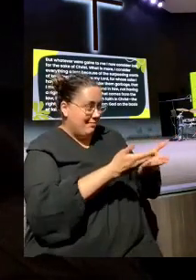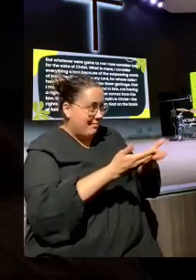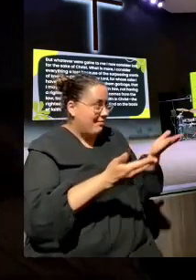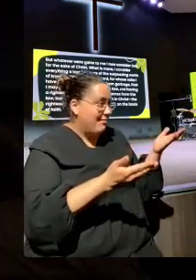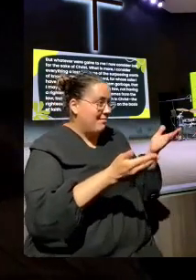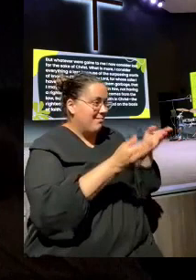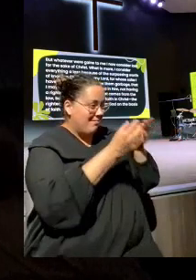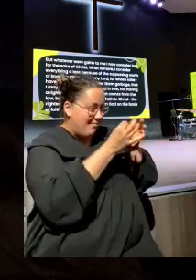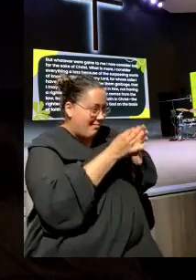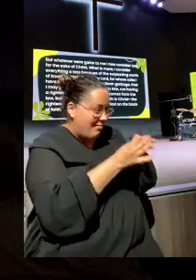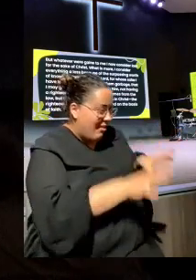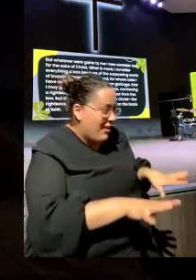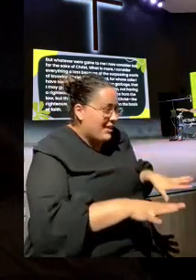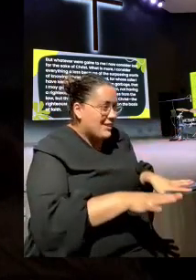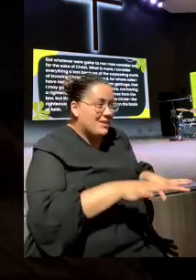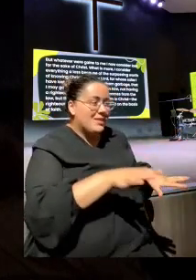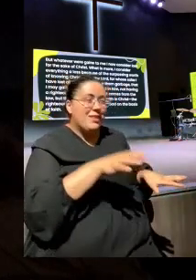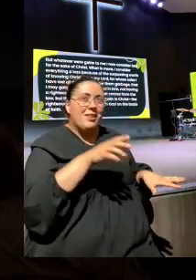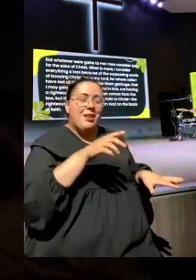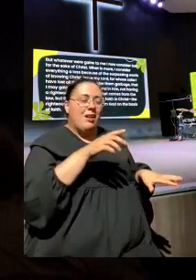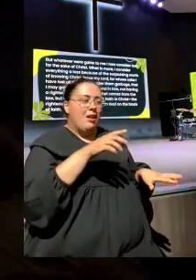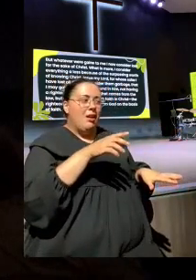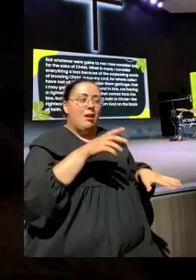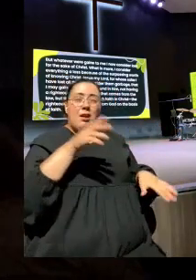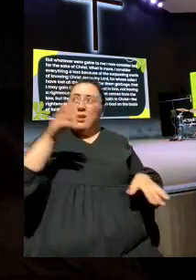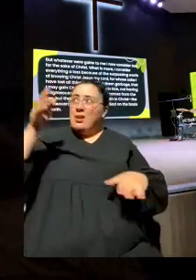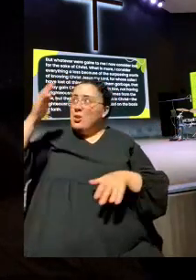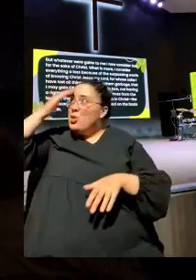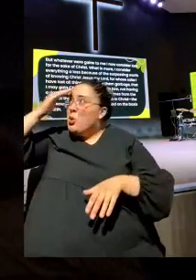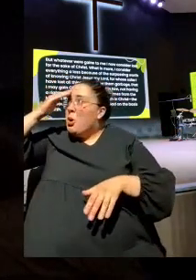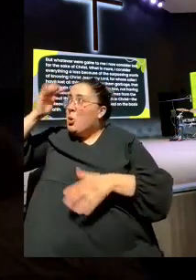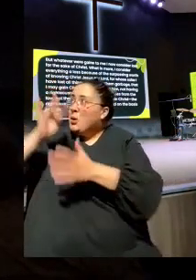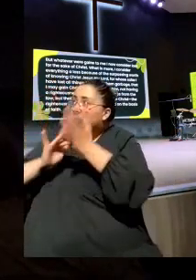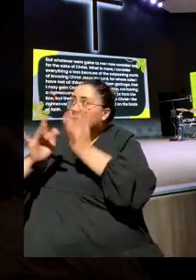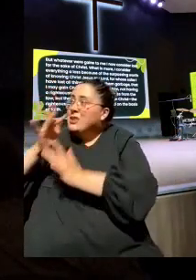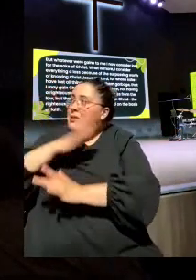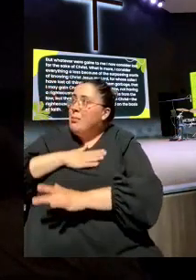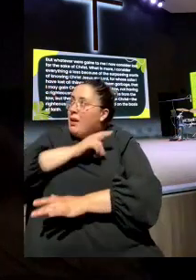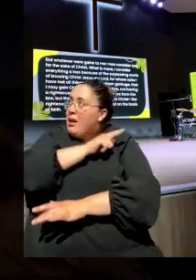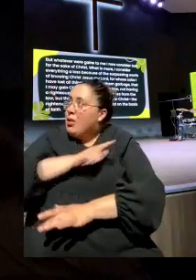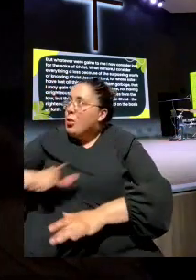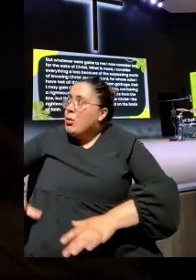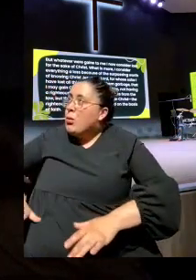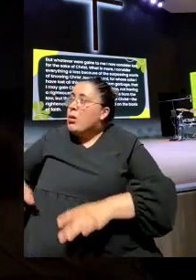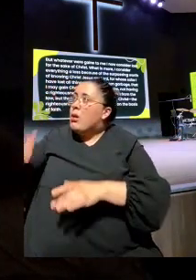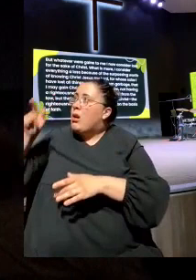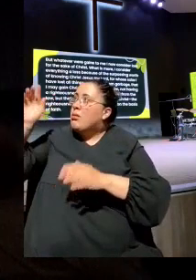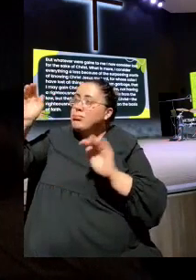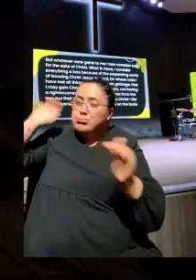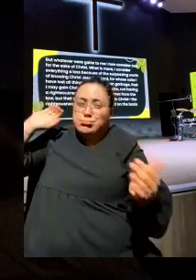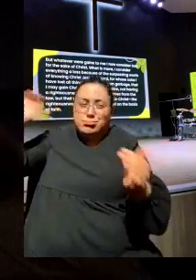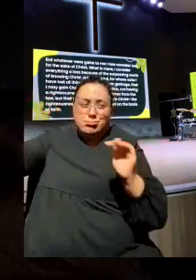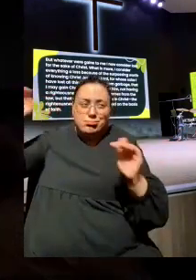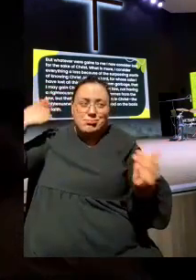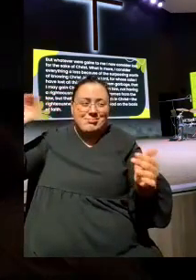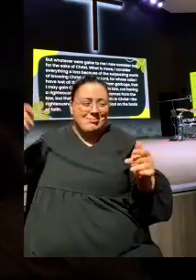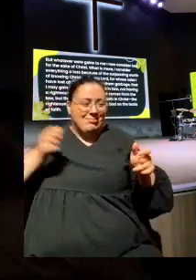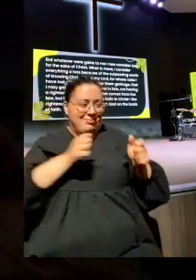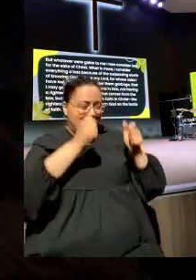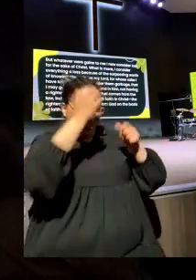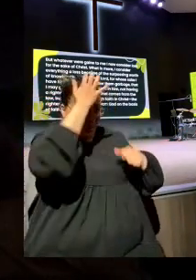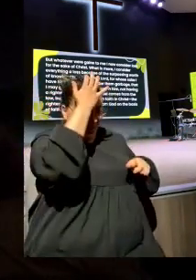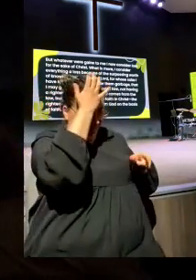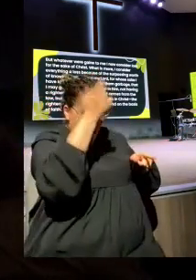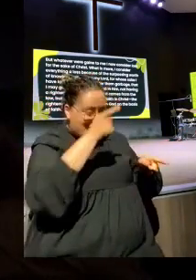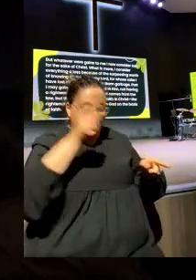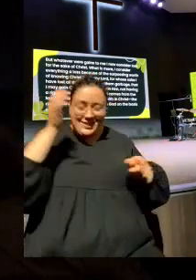a loss because of the surpassing worth of knowing Christ Jesus my Lord, for though whose sake I have lost all things. I consider them garbage that I may gain